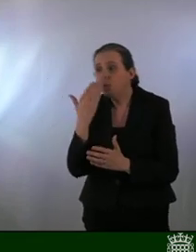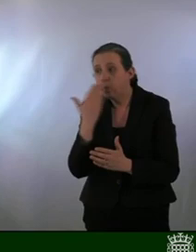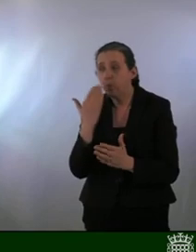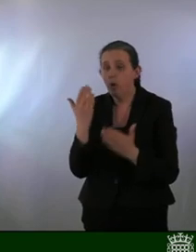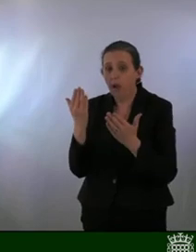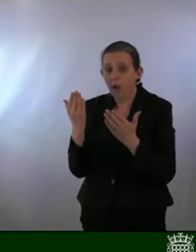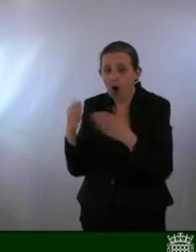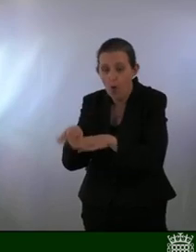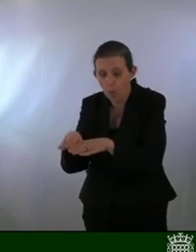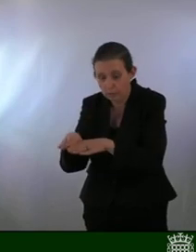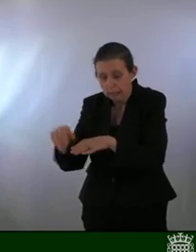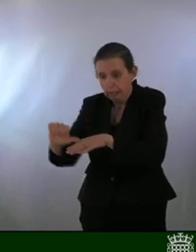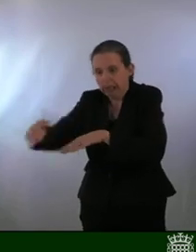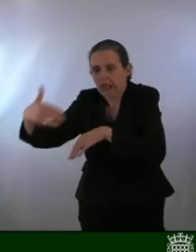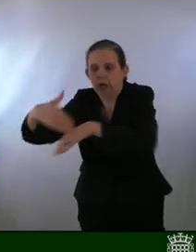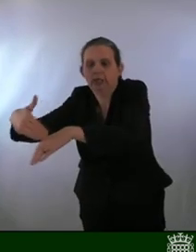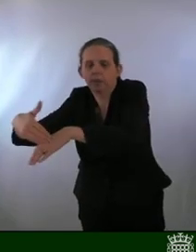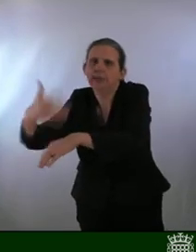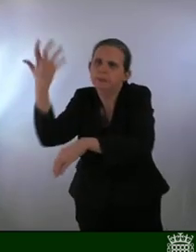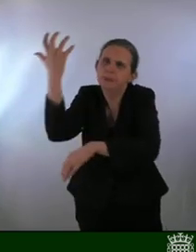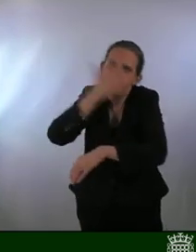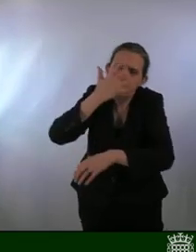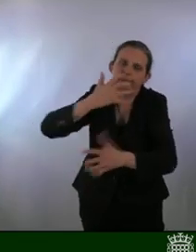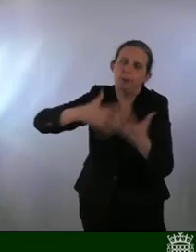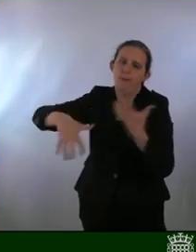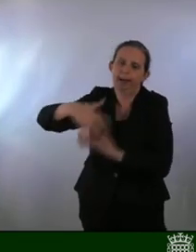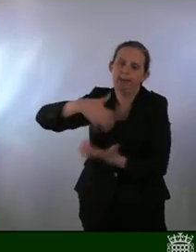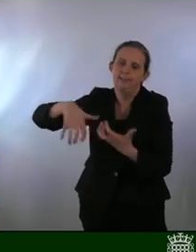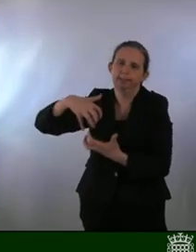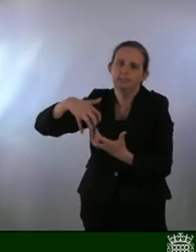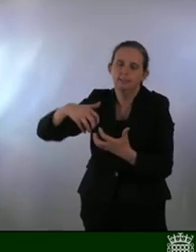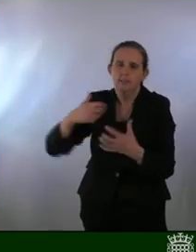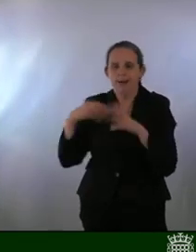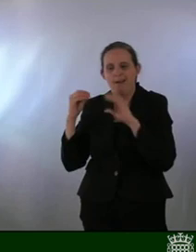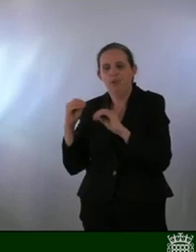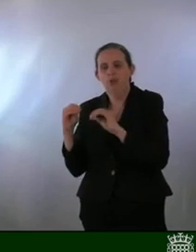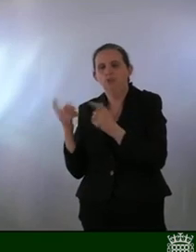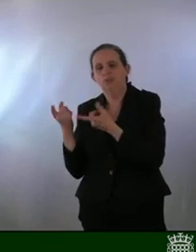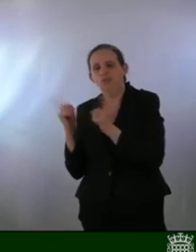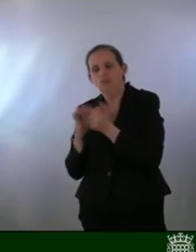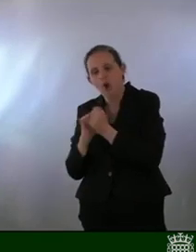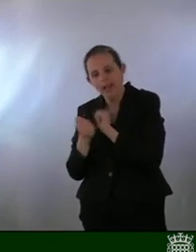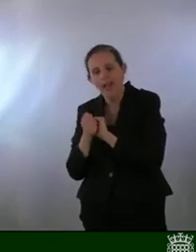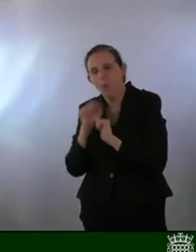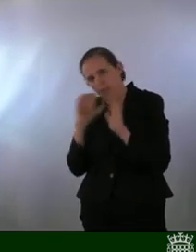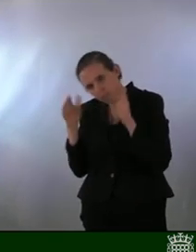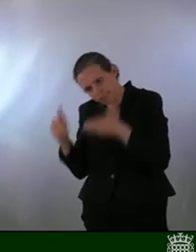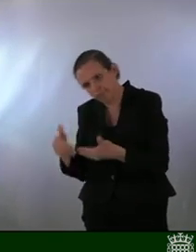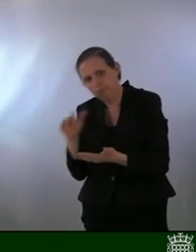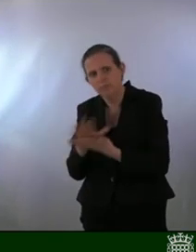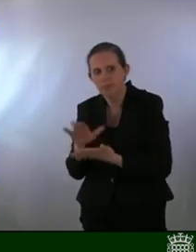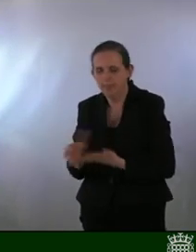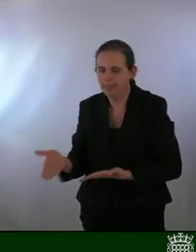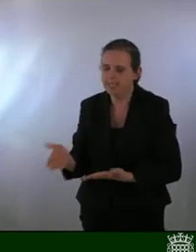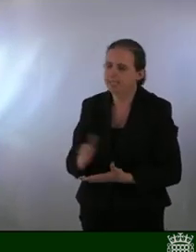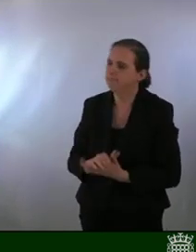very, very complicated, and is something my honourable friend, the Education Secretary, is addressing directly. Lots of